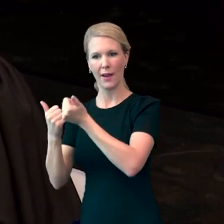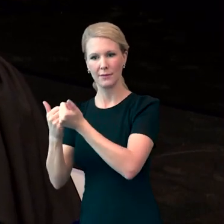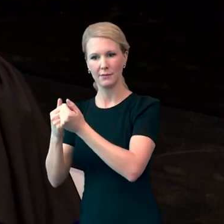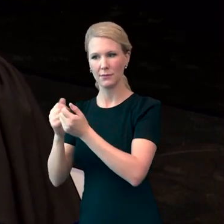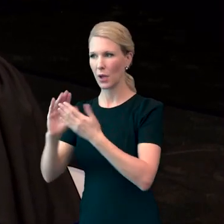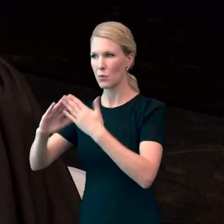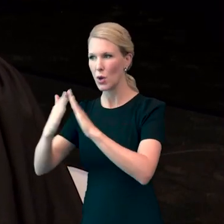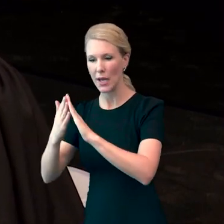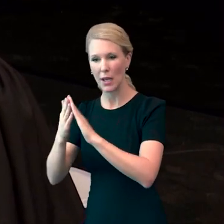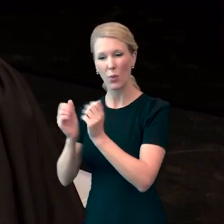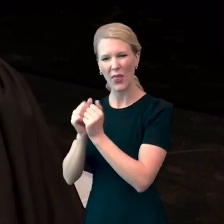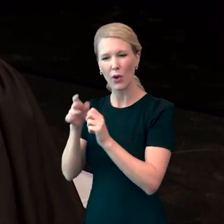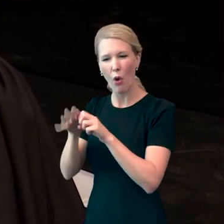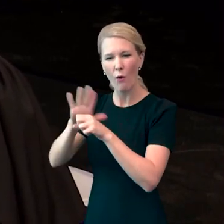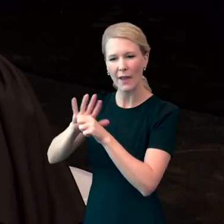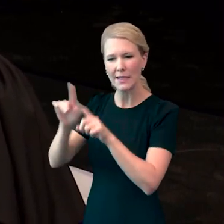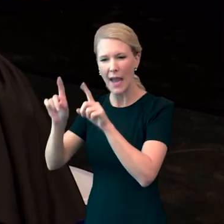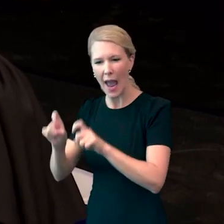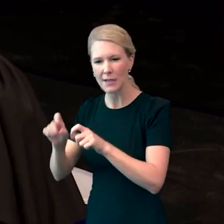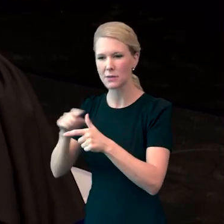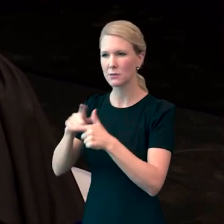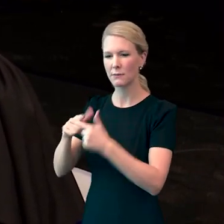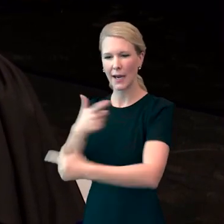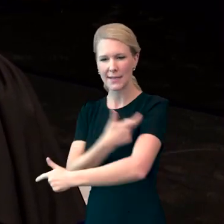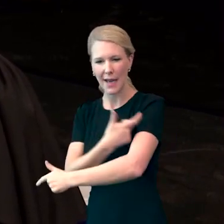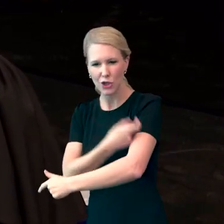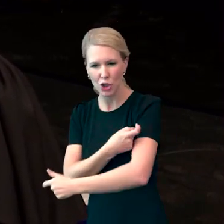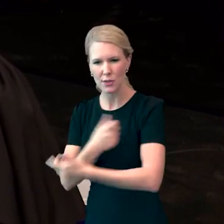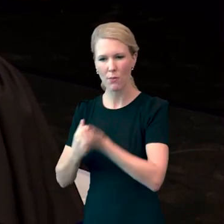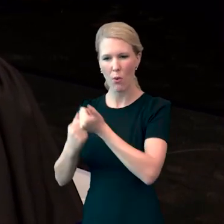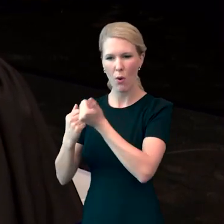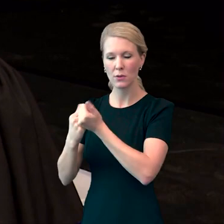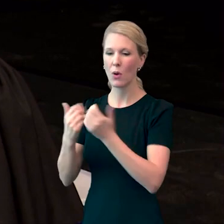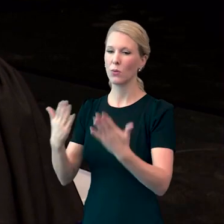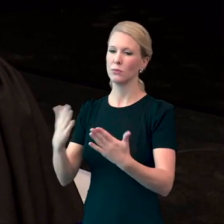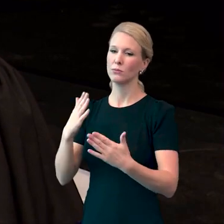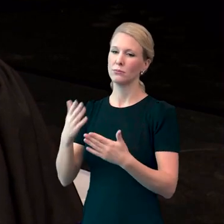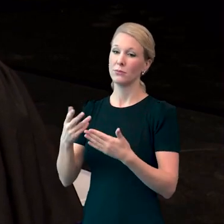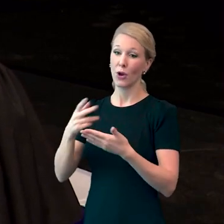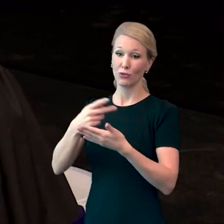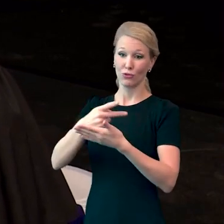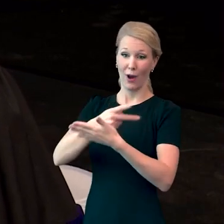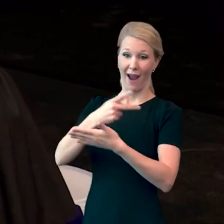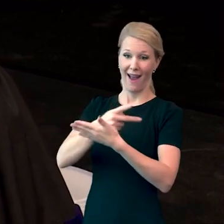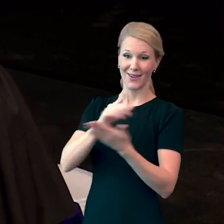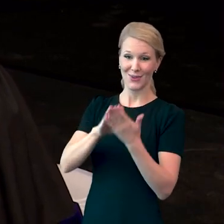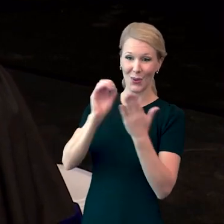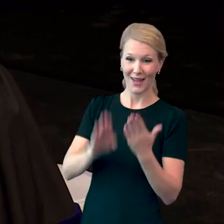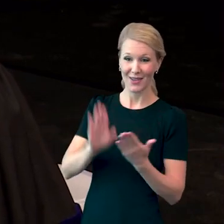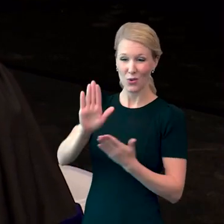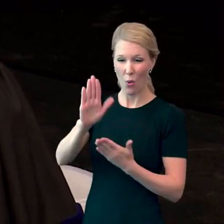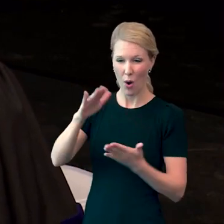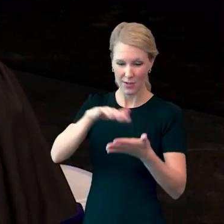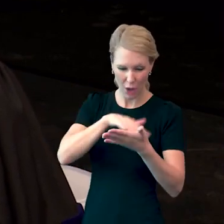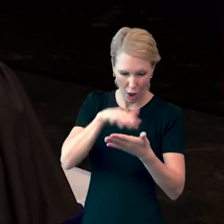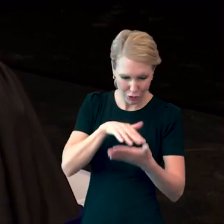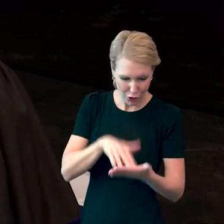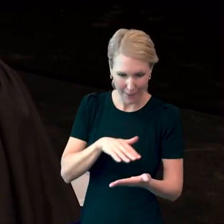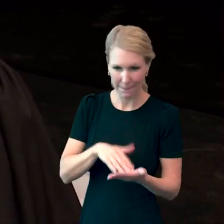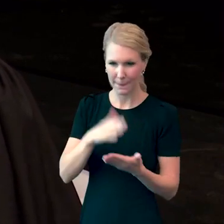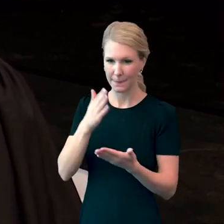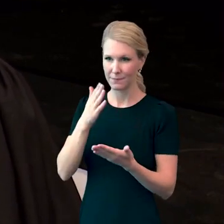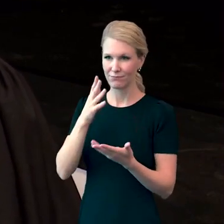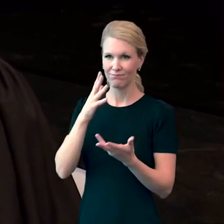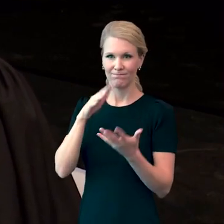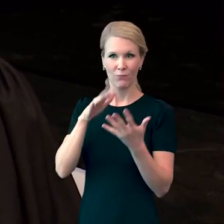participating in COVID testing, education, and vaccination efforts. graduate students, your scholarship and leadership